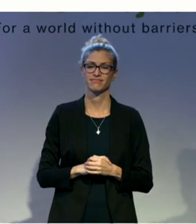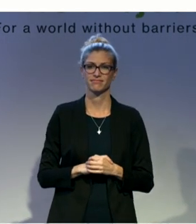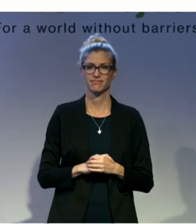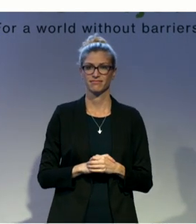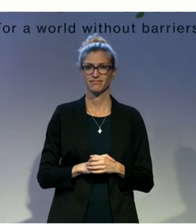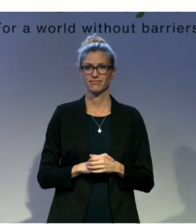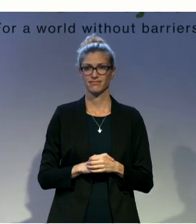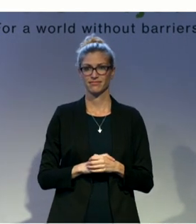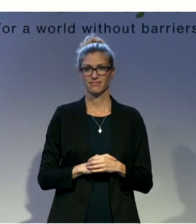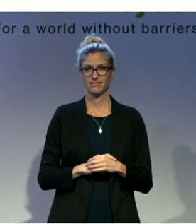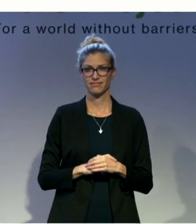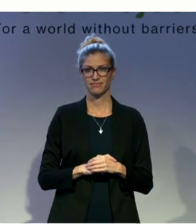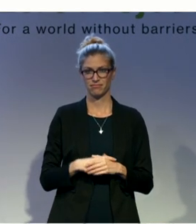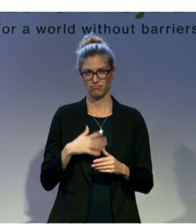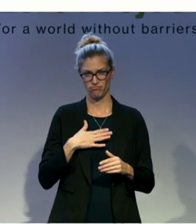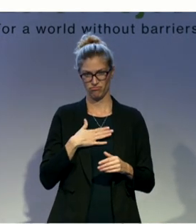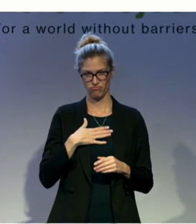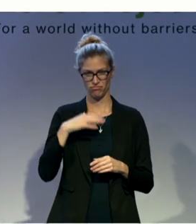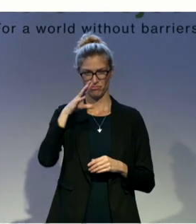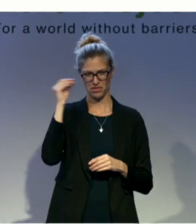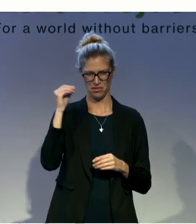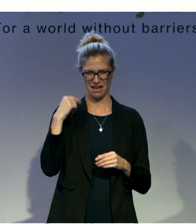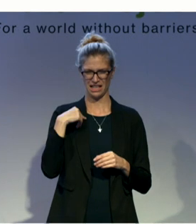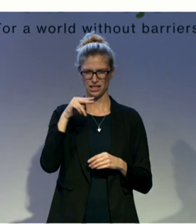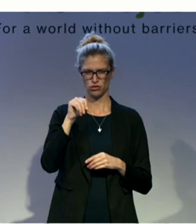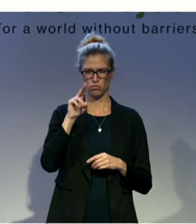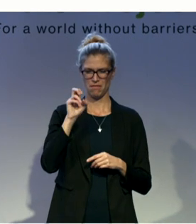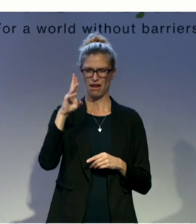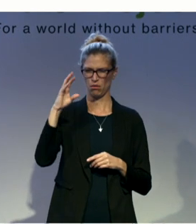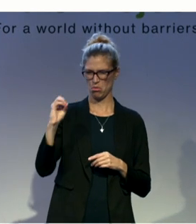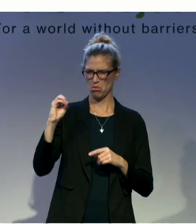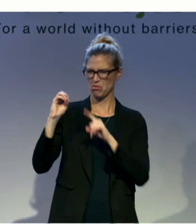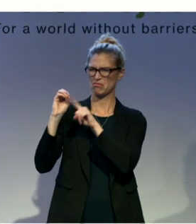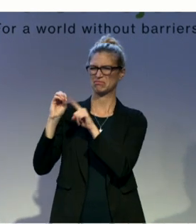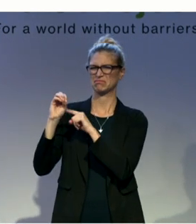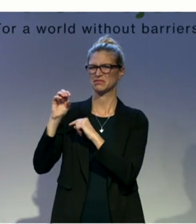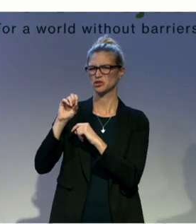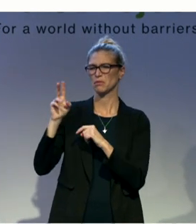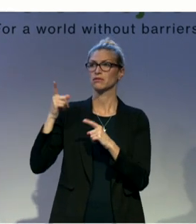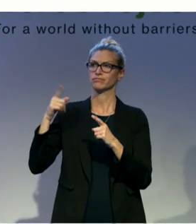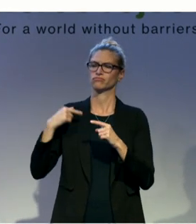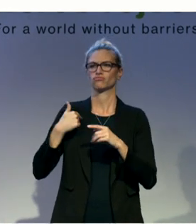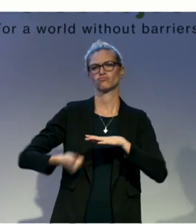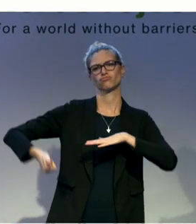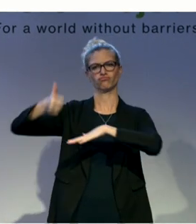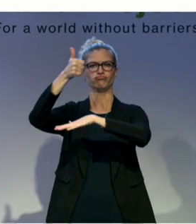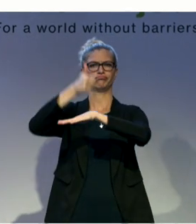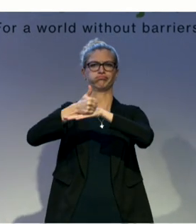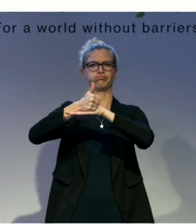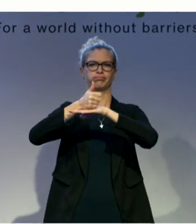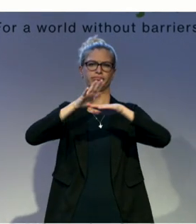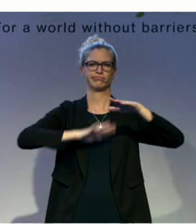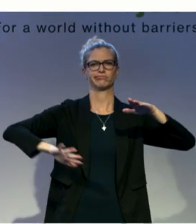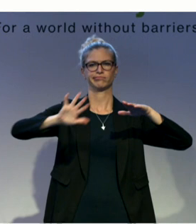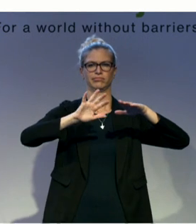SUMERO as an organization is an umbrella organization in Bosnia-Herzegovina for advocating the rights and